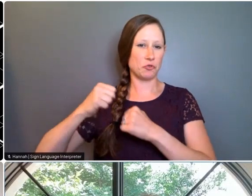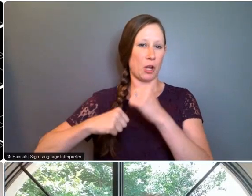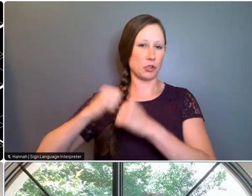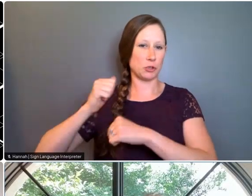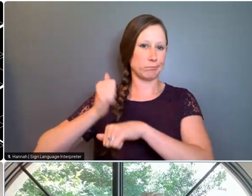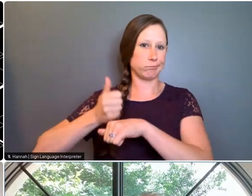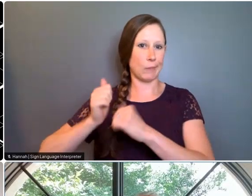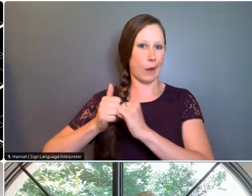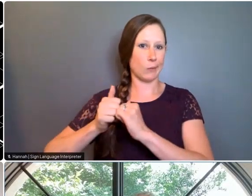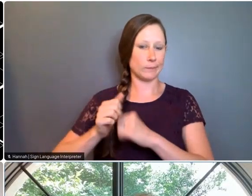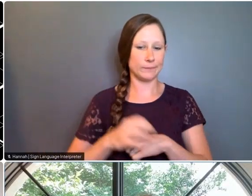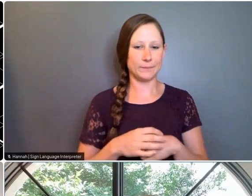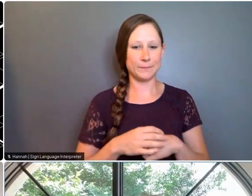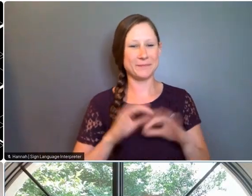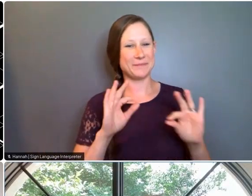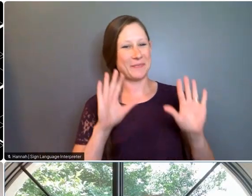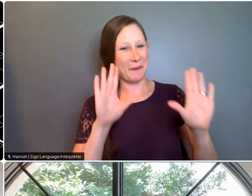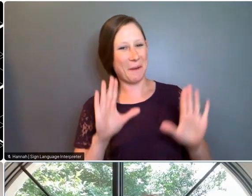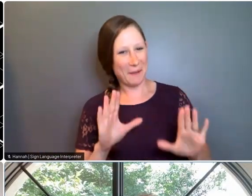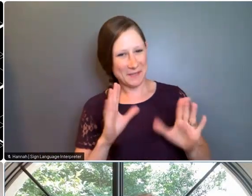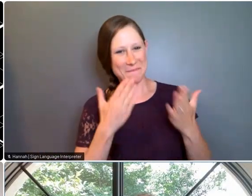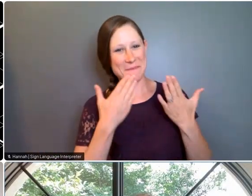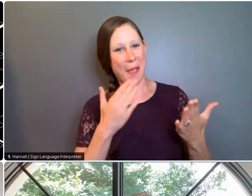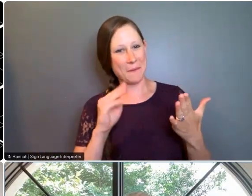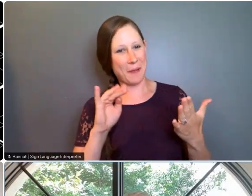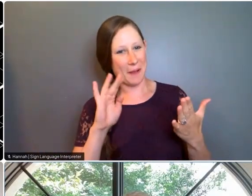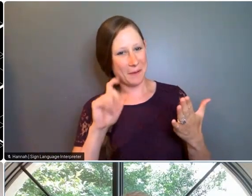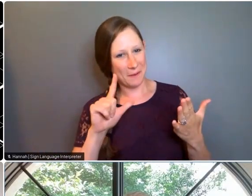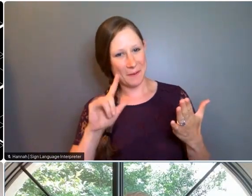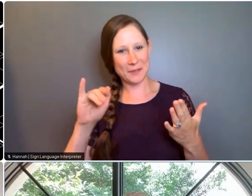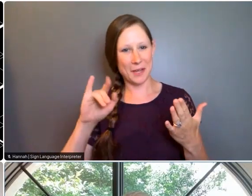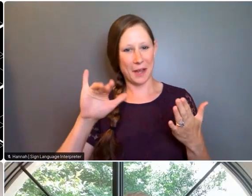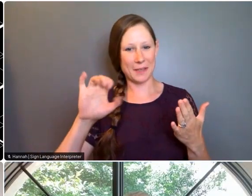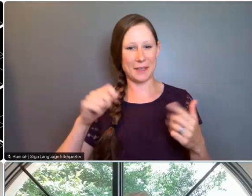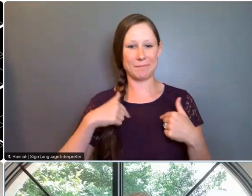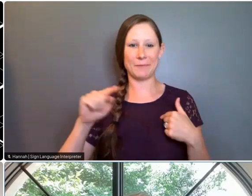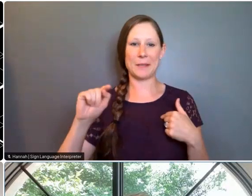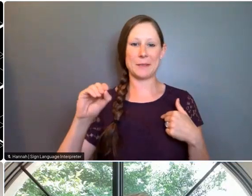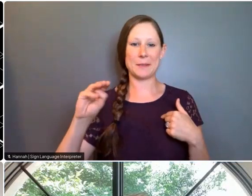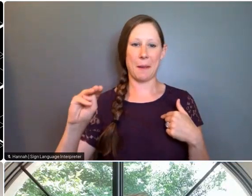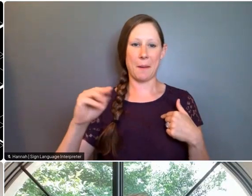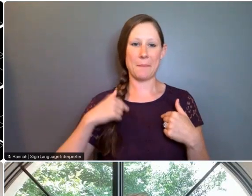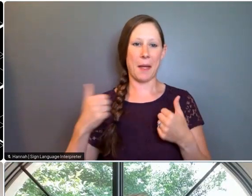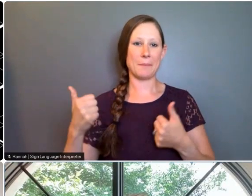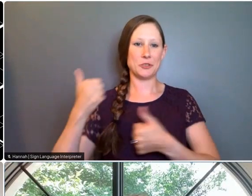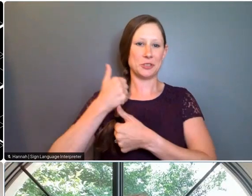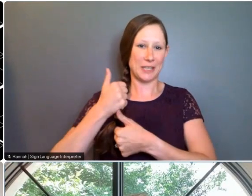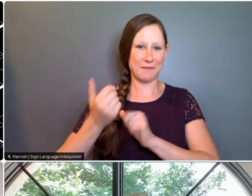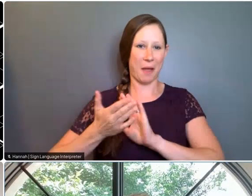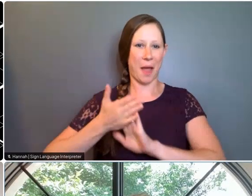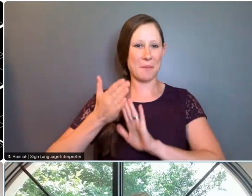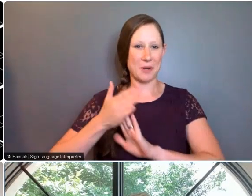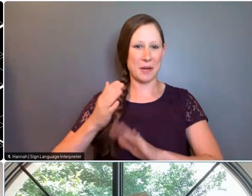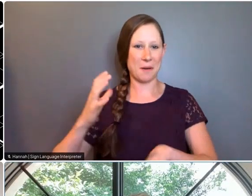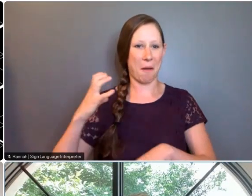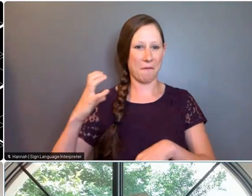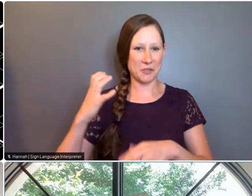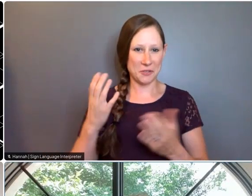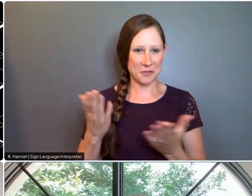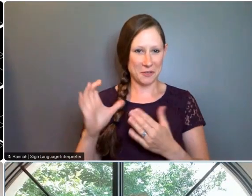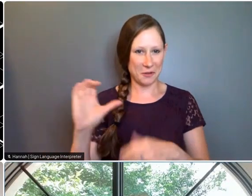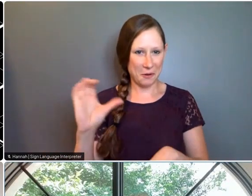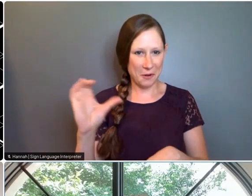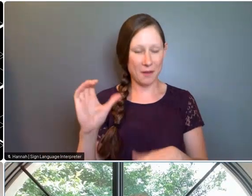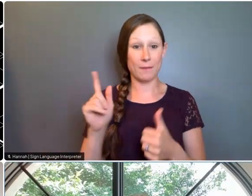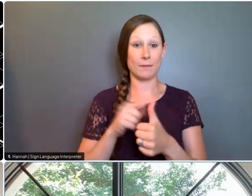Awesome. Thanks, Michael and Jackie. I'm Tom Keiser. I'm Chief Operating Officer of Carta. I spent the first 25